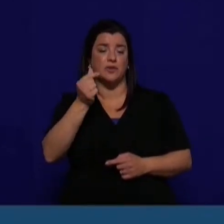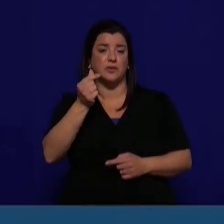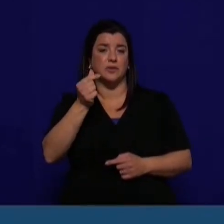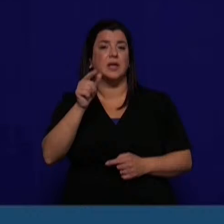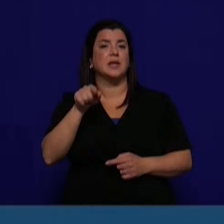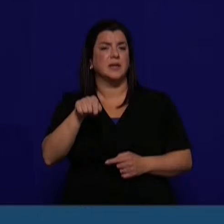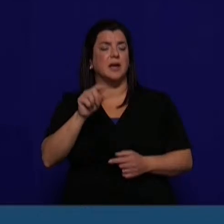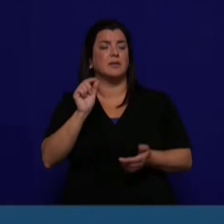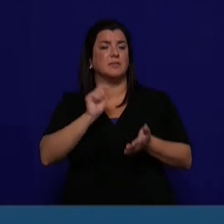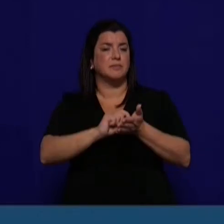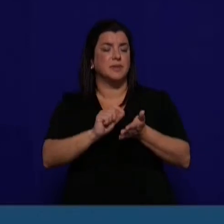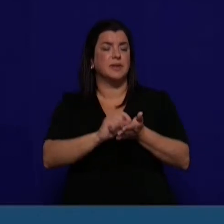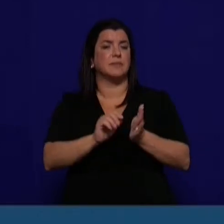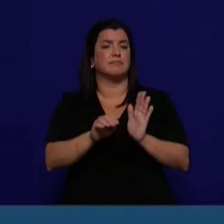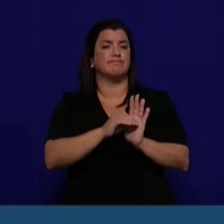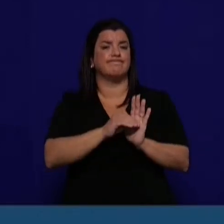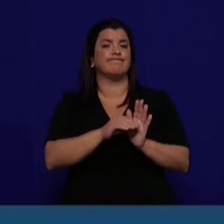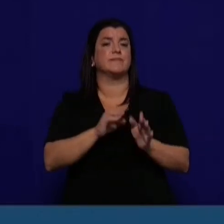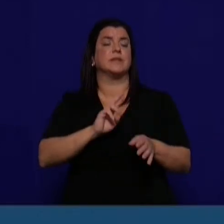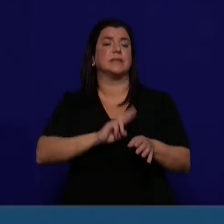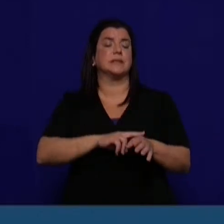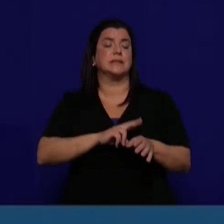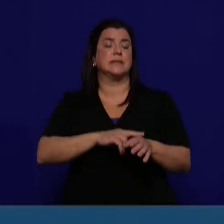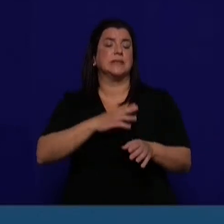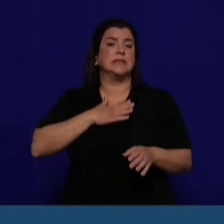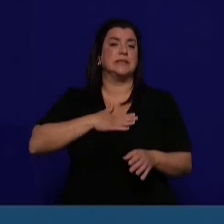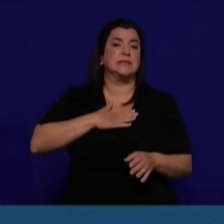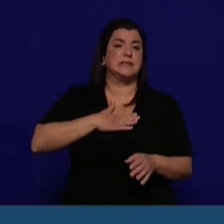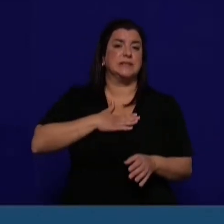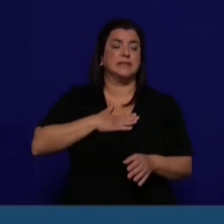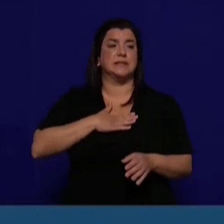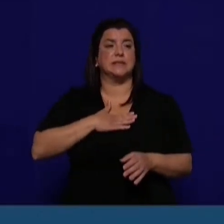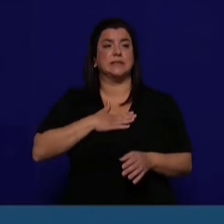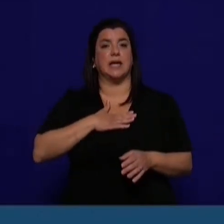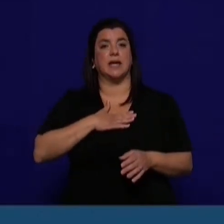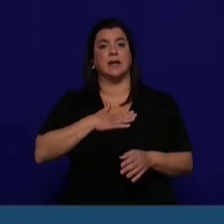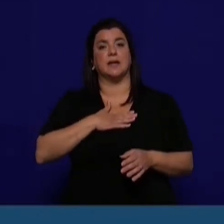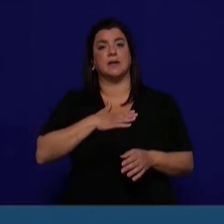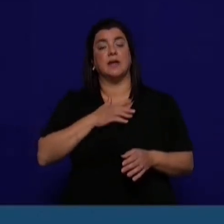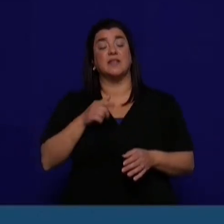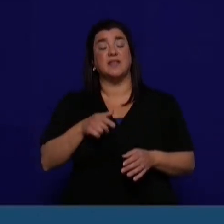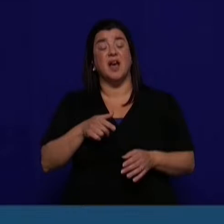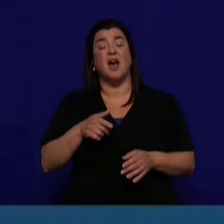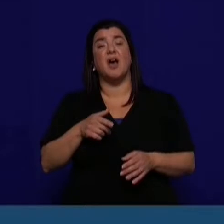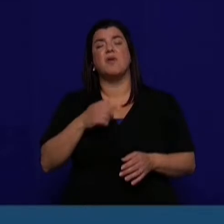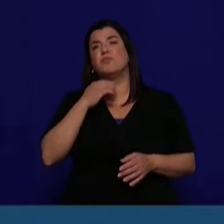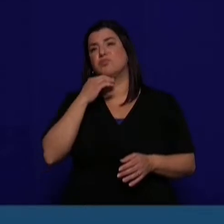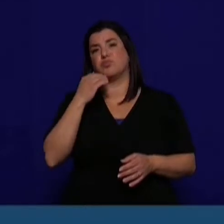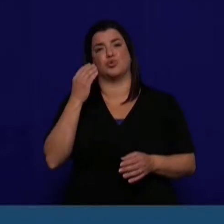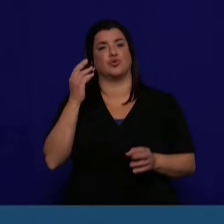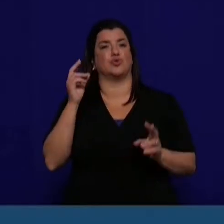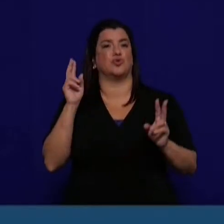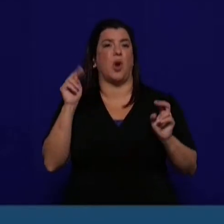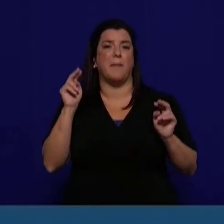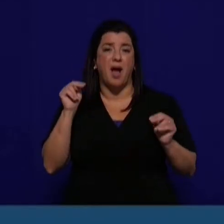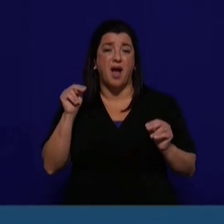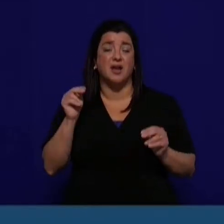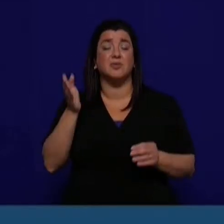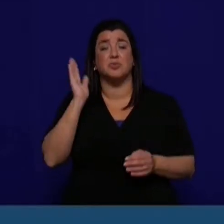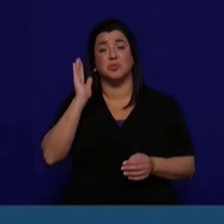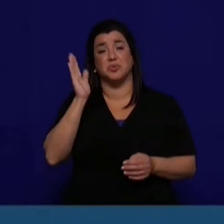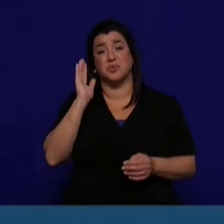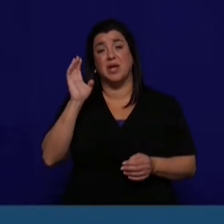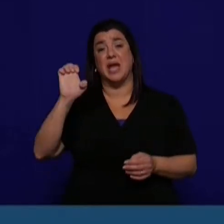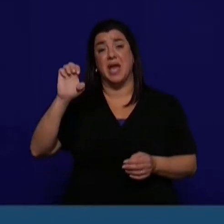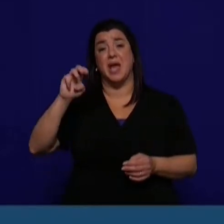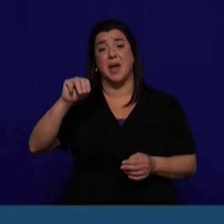importanti nispjegaw li dawn huma side effects li huma rari ħafna ħafna. U infatti anka l-EMA ħarġita